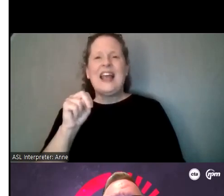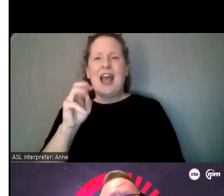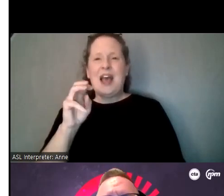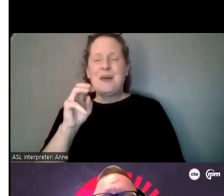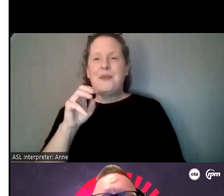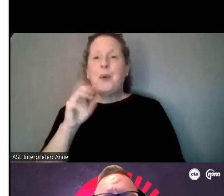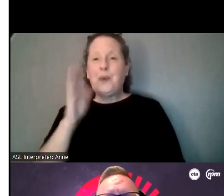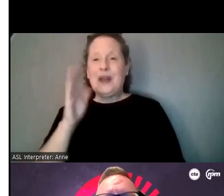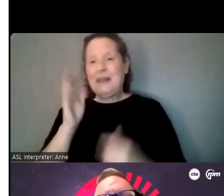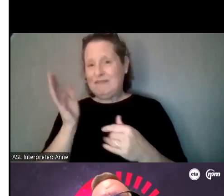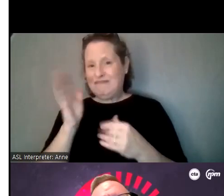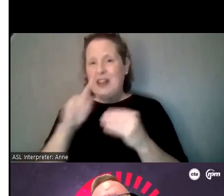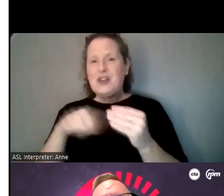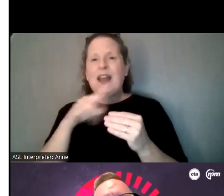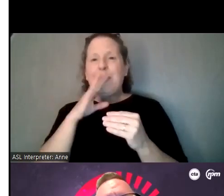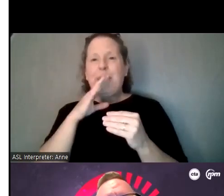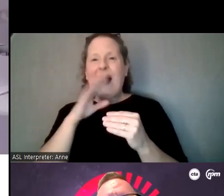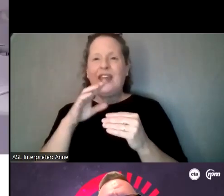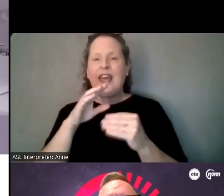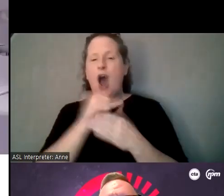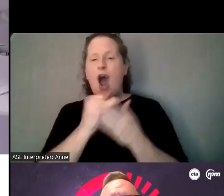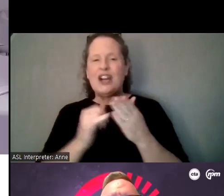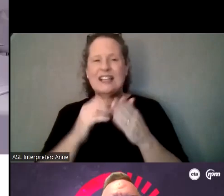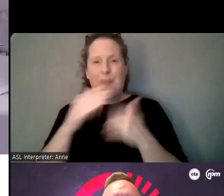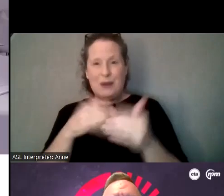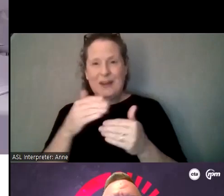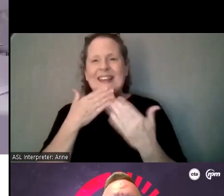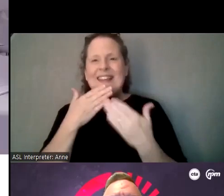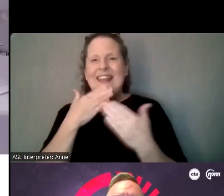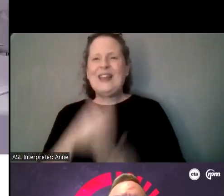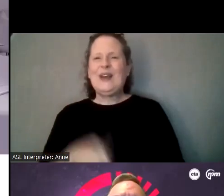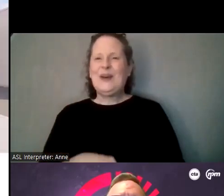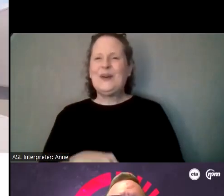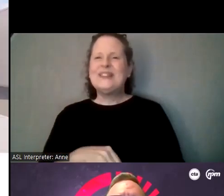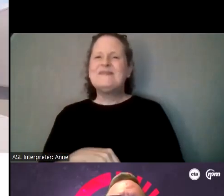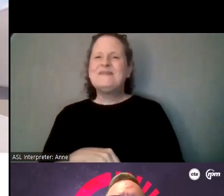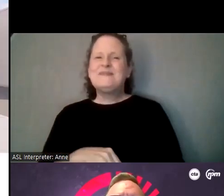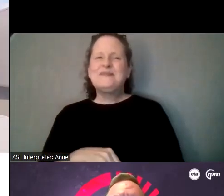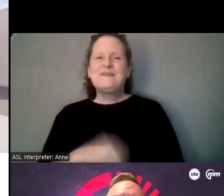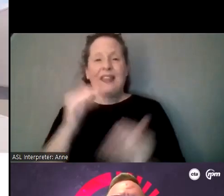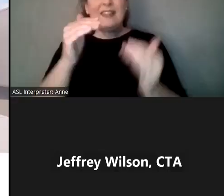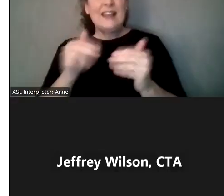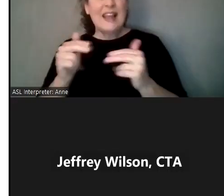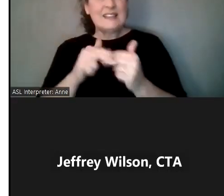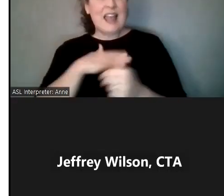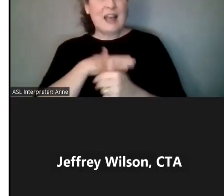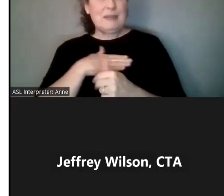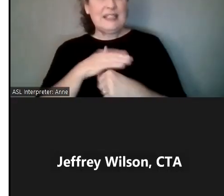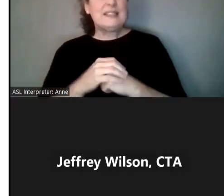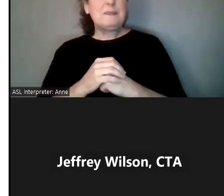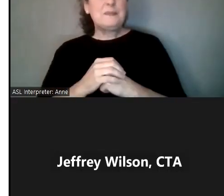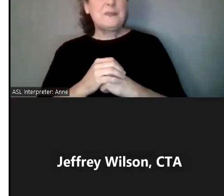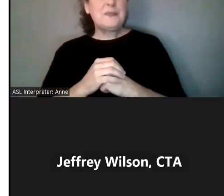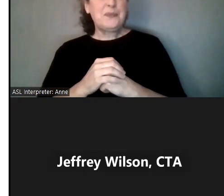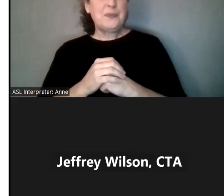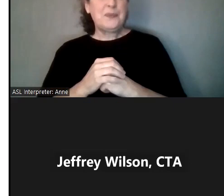process. Allison? Thank you, Jeff. Next slide, please. Thank